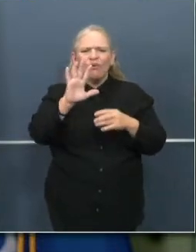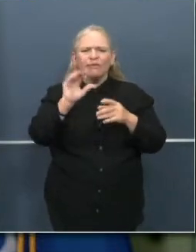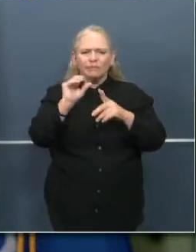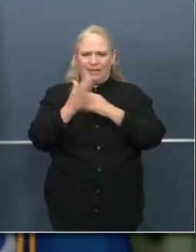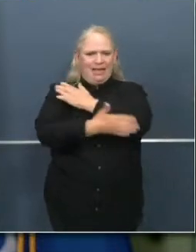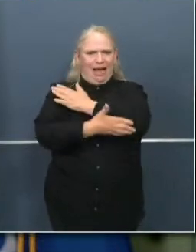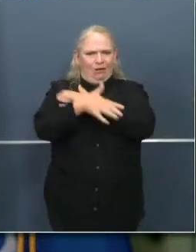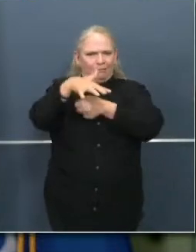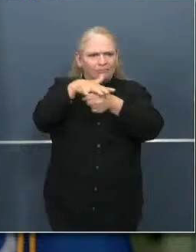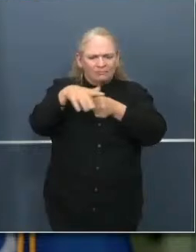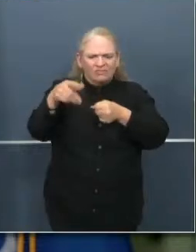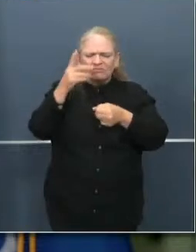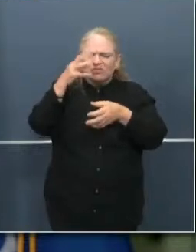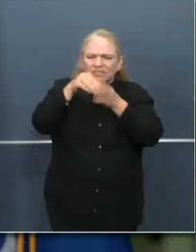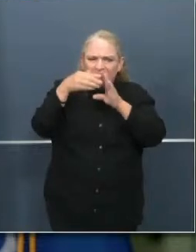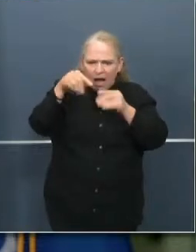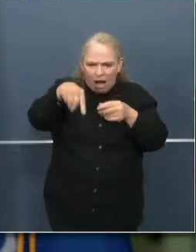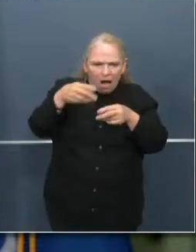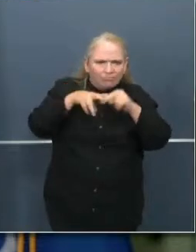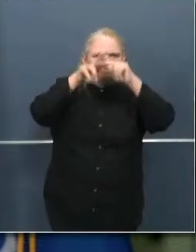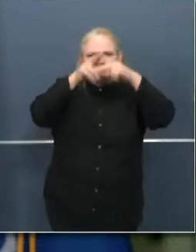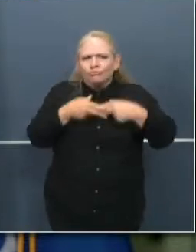within sectors and industry, go to the